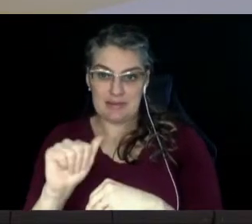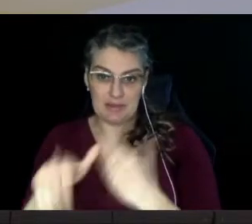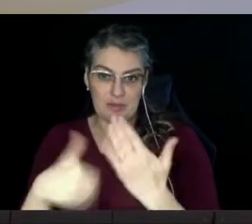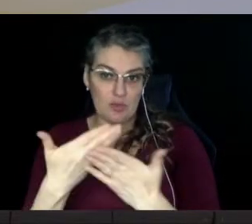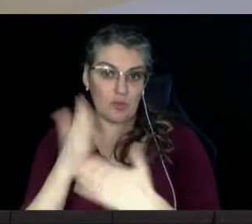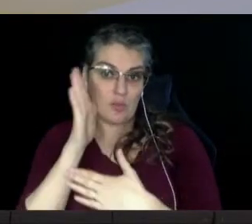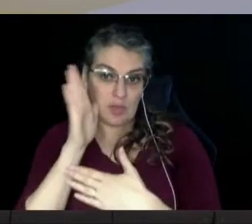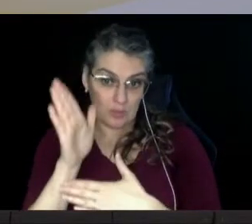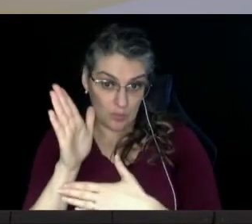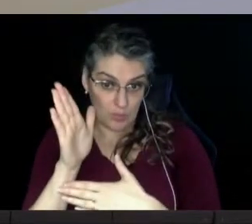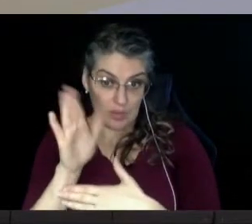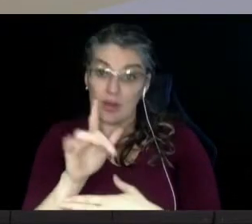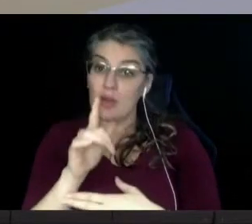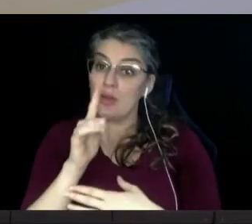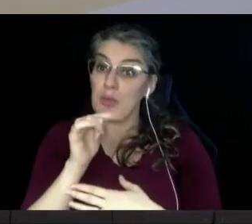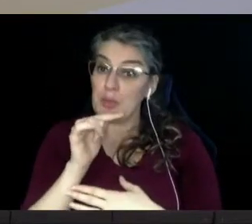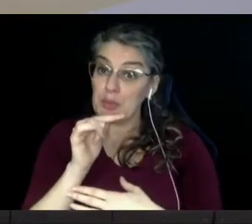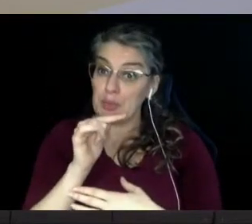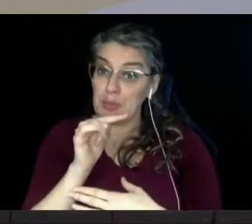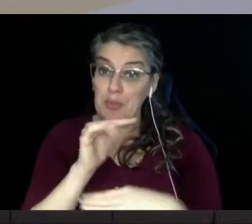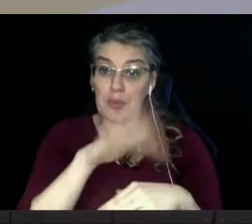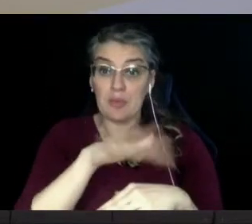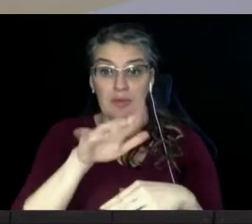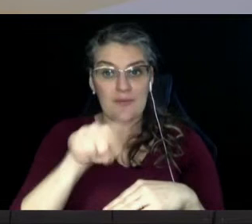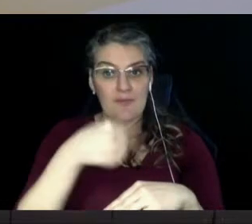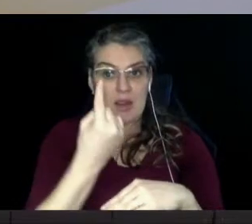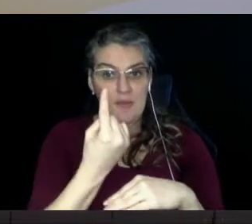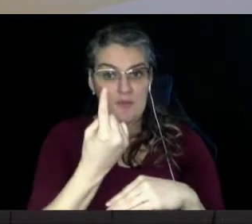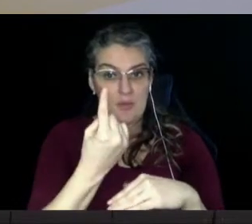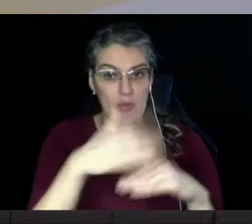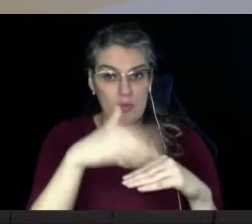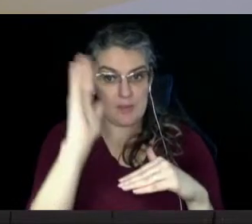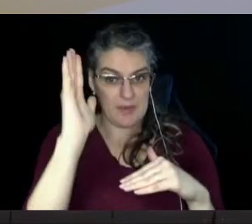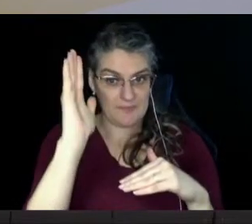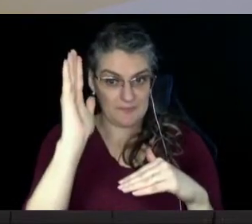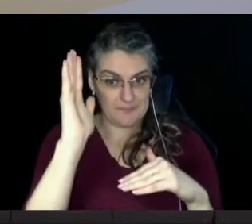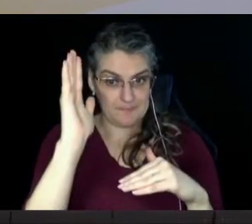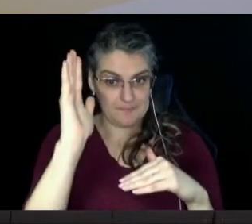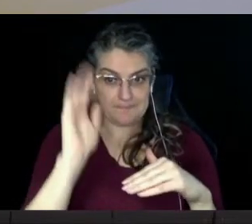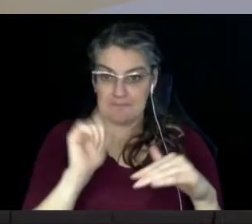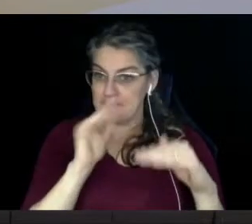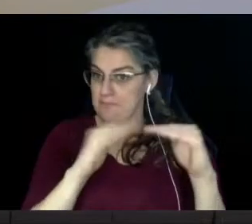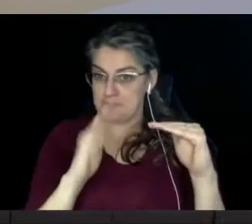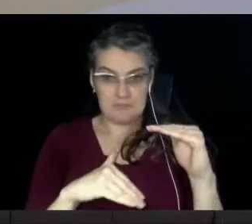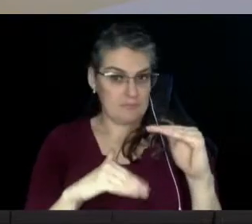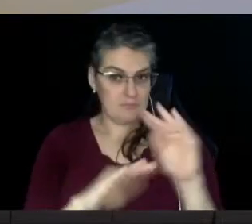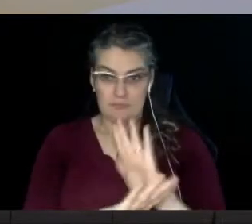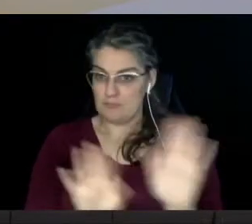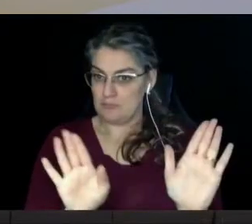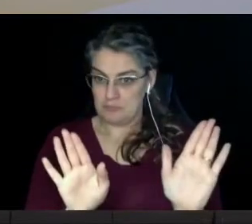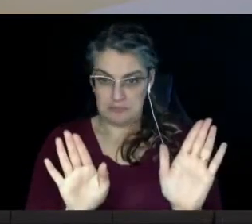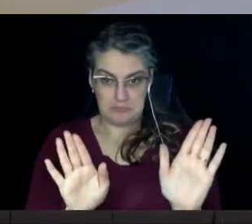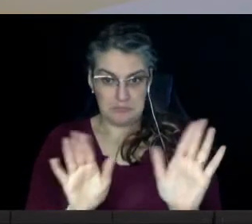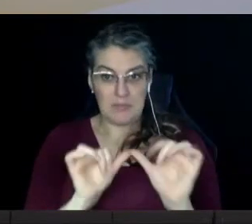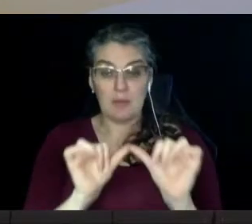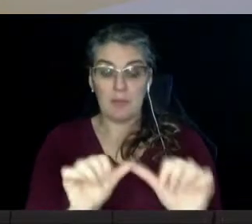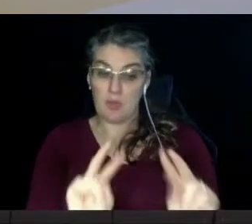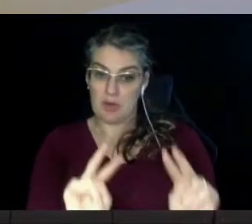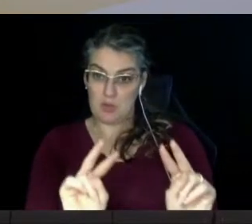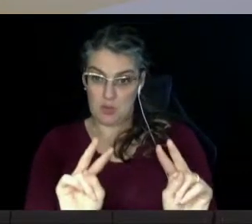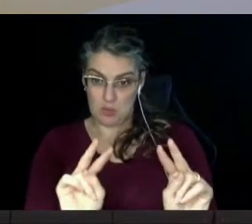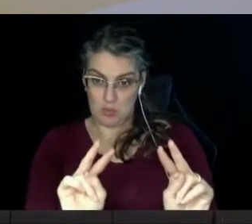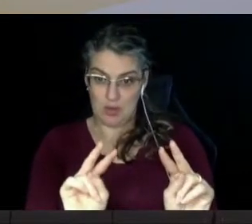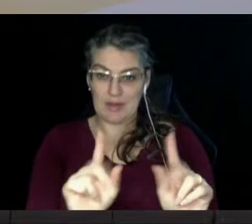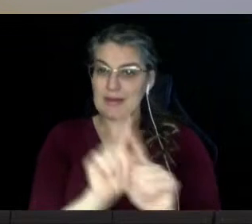and over, and so we'll continue to monitor that, and that is already happening in many of the